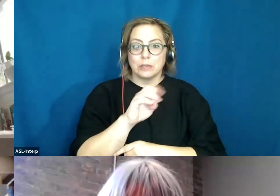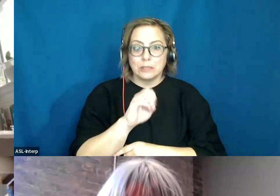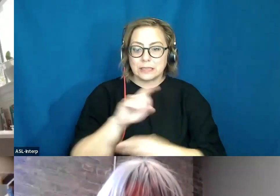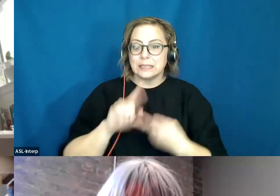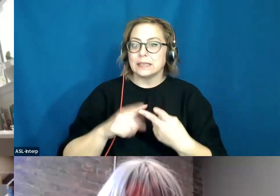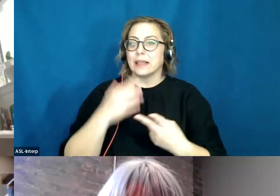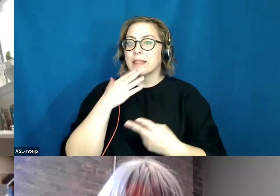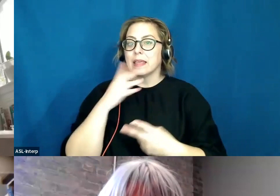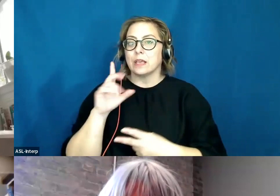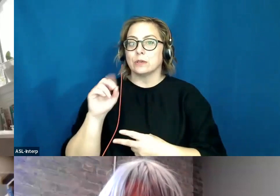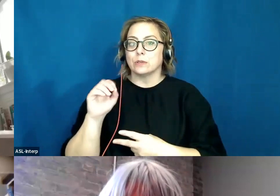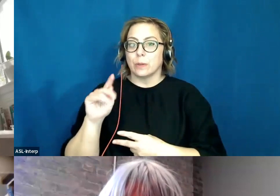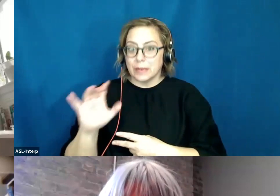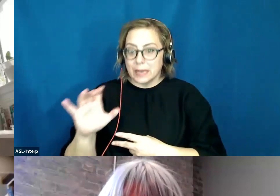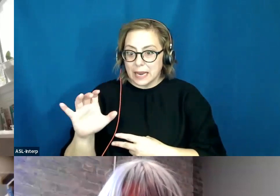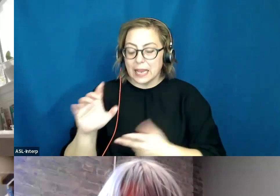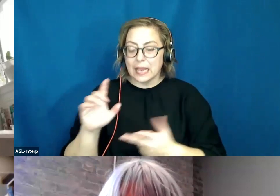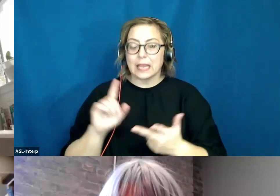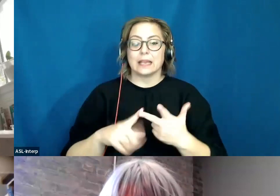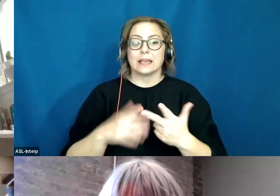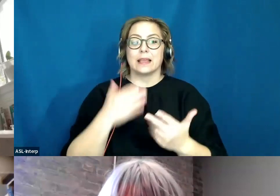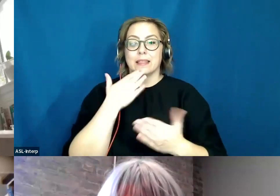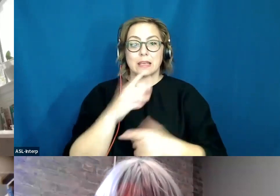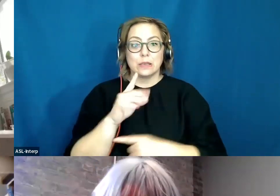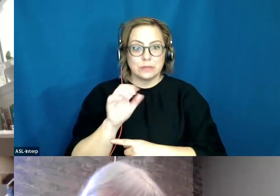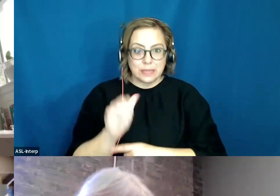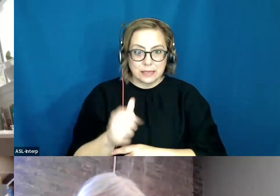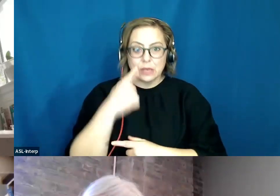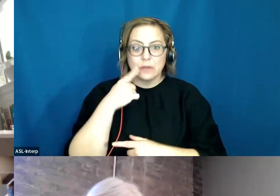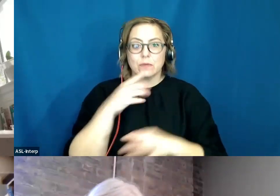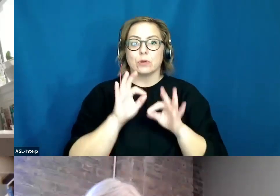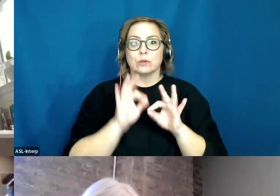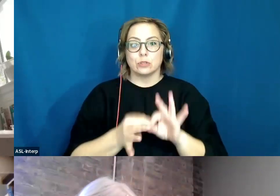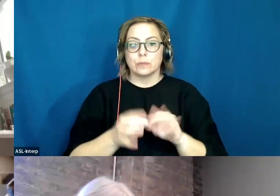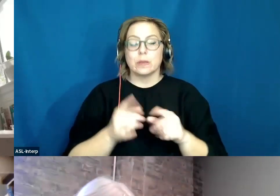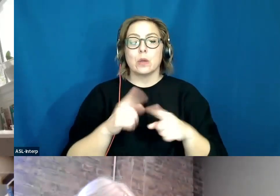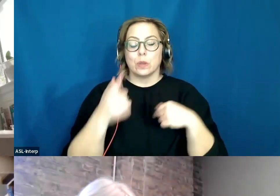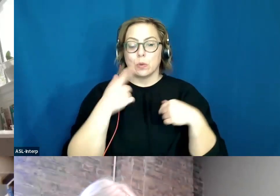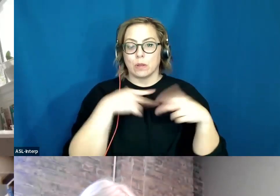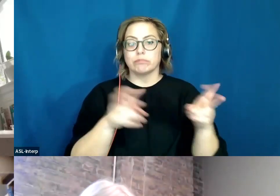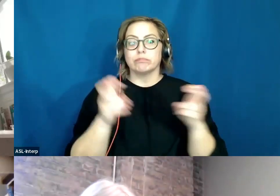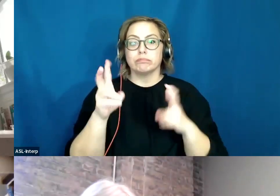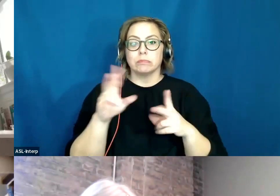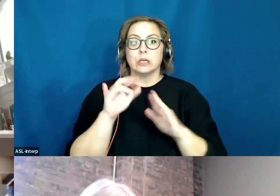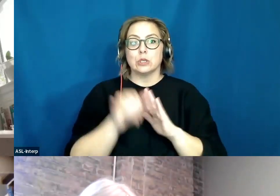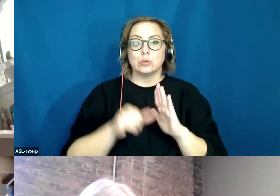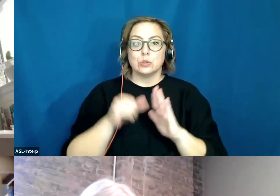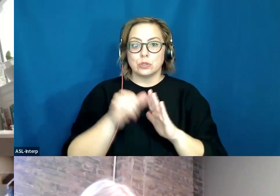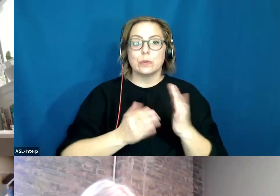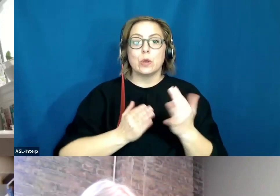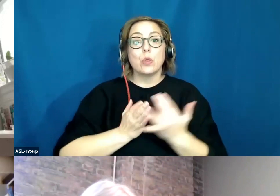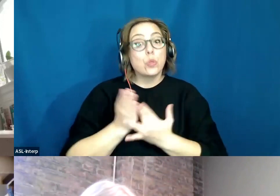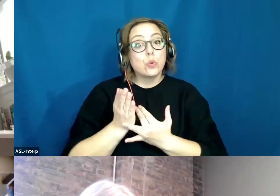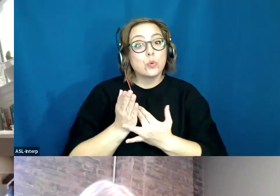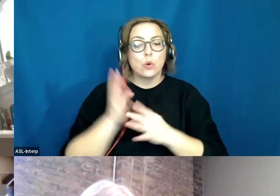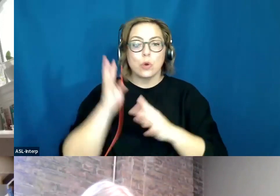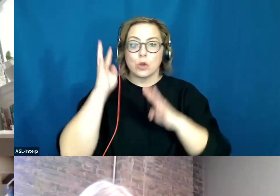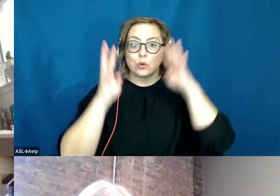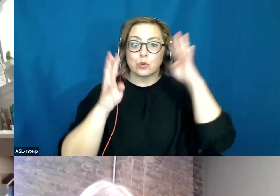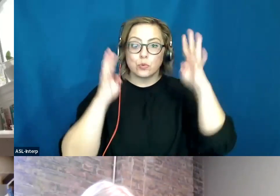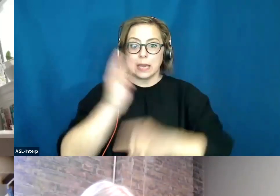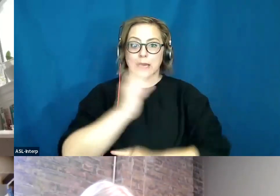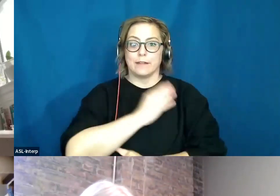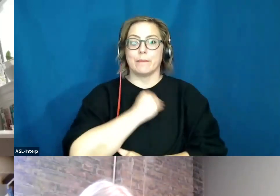Tessa, for the translations. And we will be putting this up on YouTube through Creative Manitoba's channel